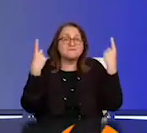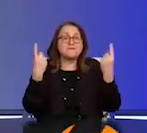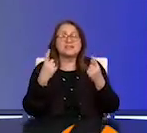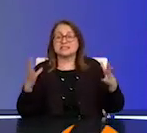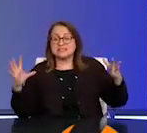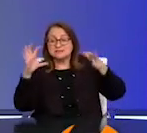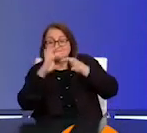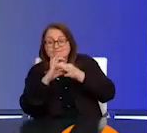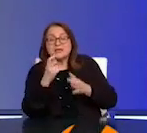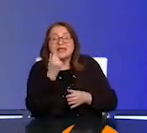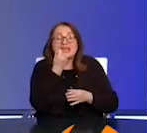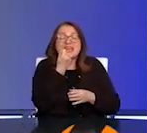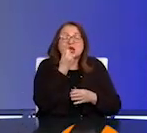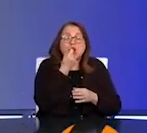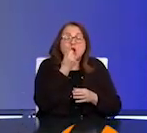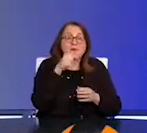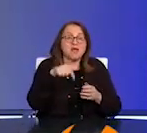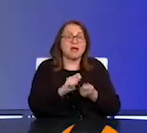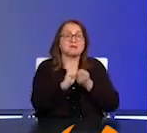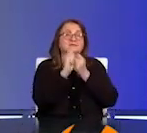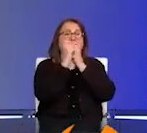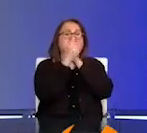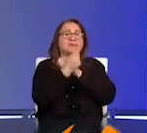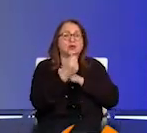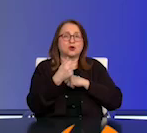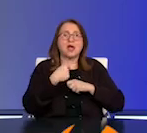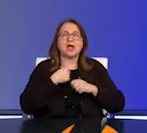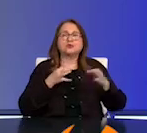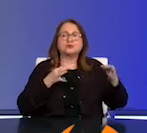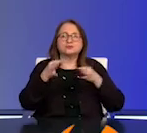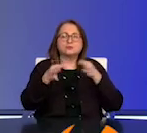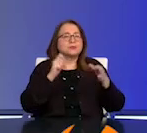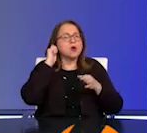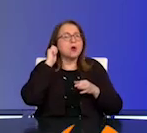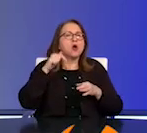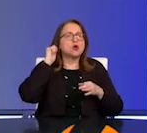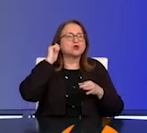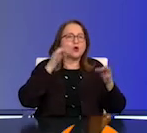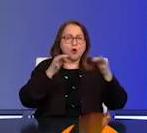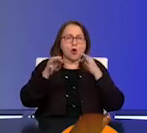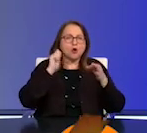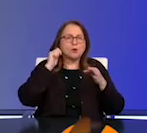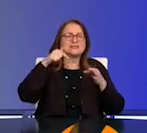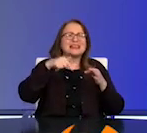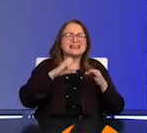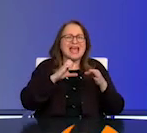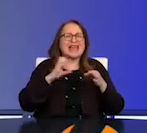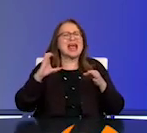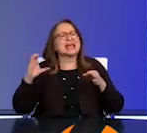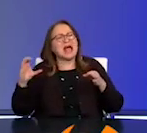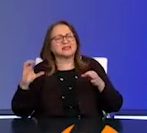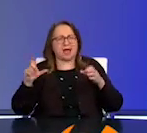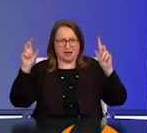transition. And I've called this plan the Terra Carta, and I'm deeply touched that Athens wishes to enact